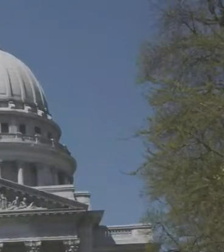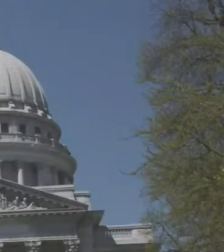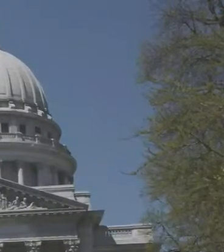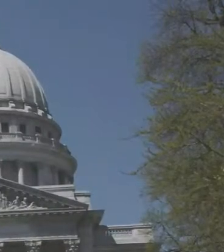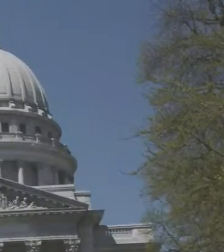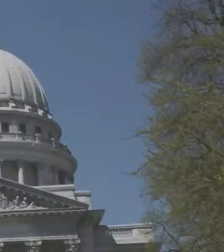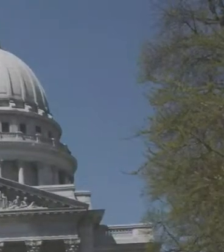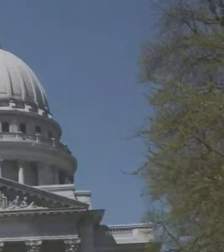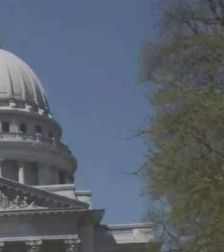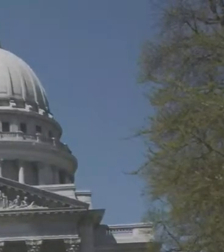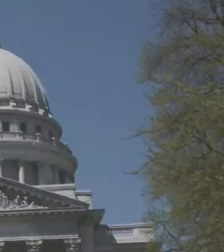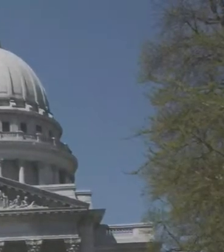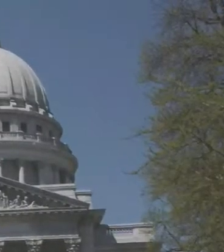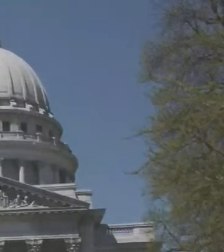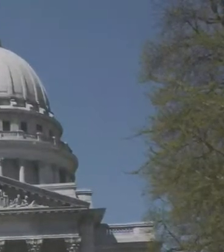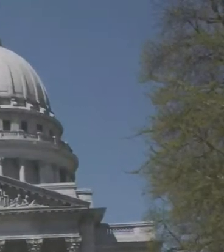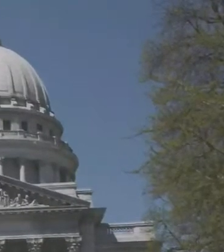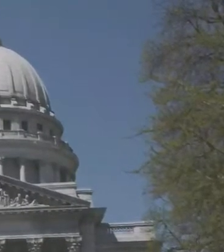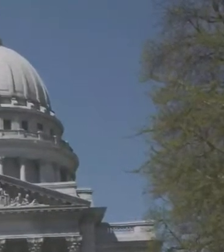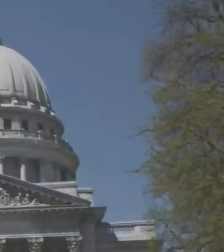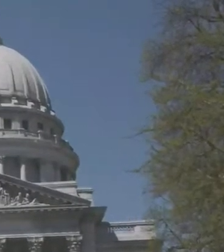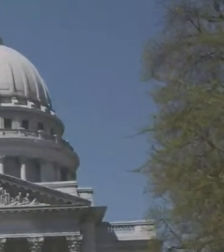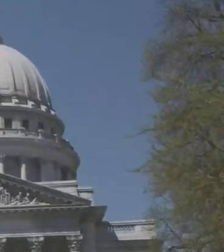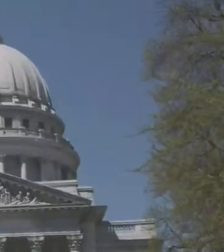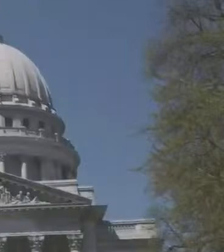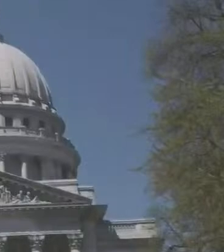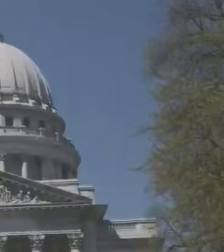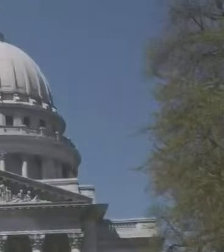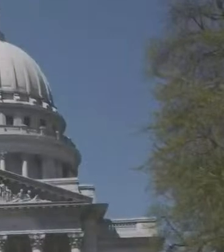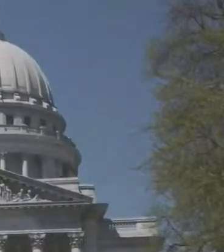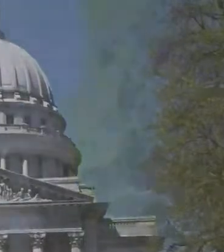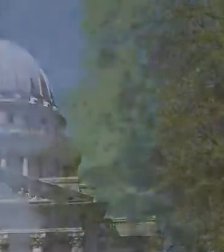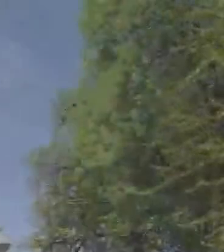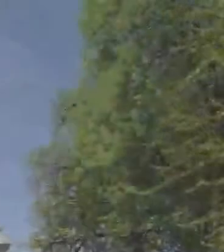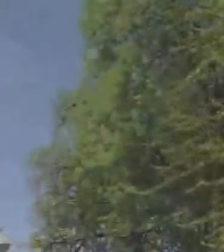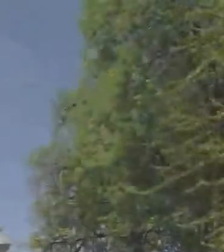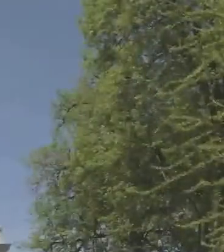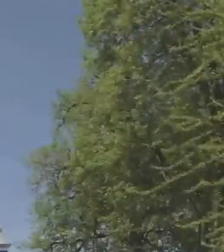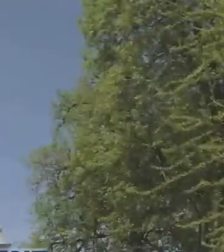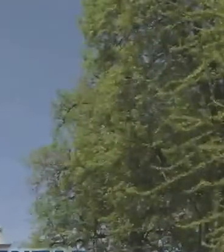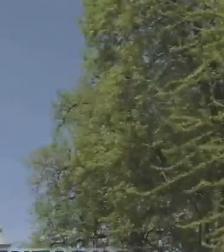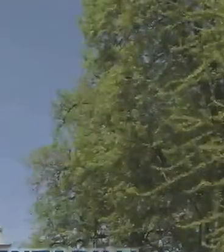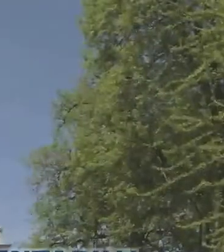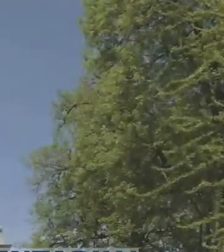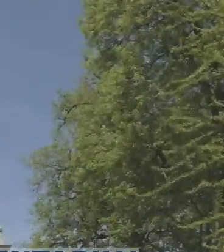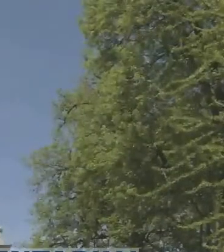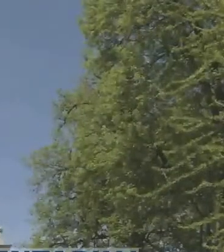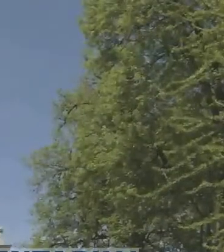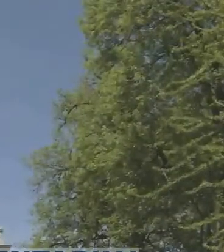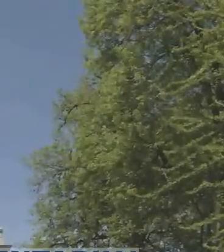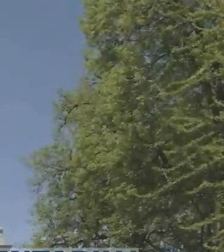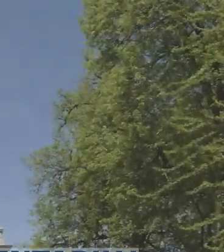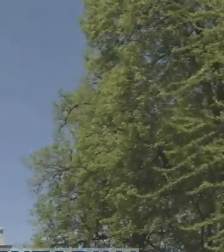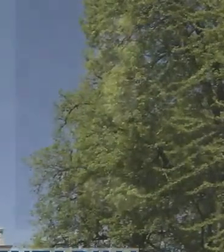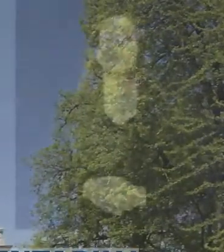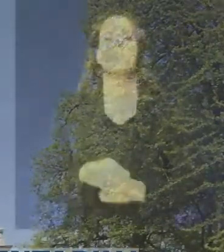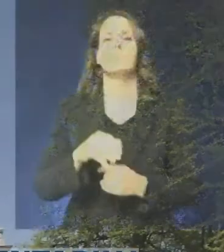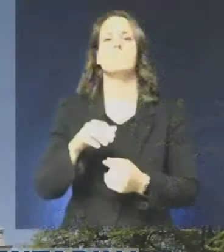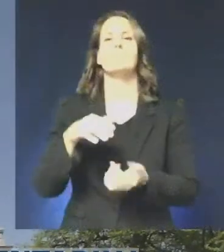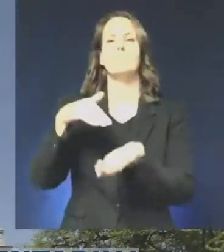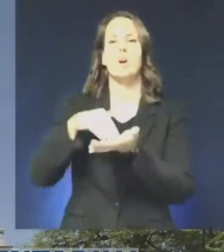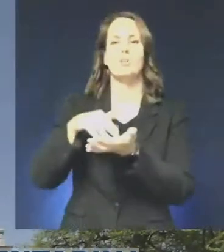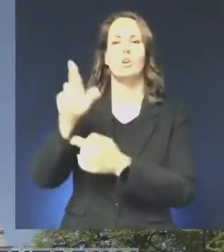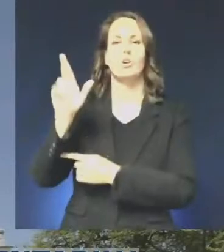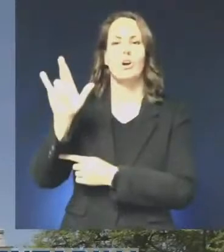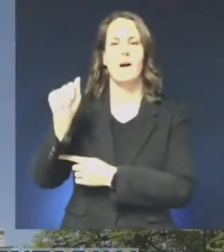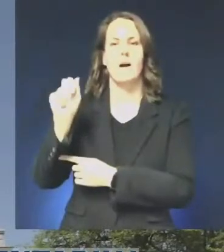questions are Dr. Ryan Westergaard, Chief Medical Officer in the Bureau of Communicable Diseases, and Ryan Nilsestuen, Chief Legal Counsel in the Office of the